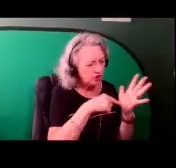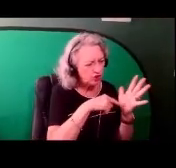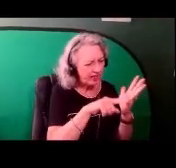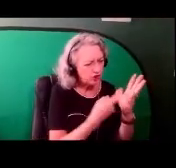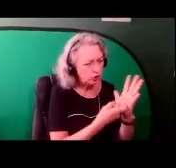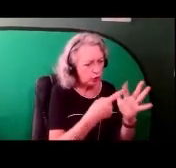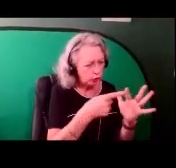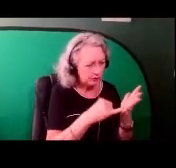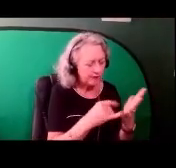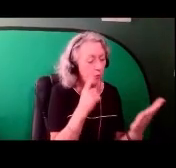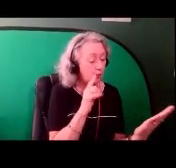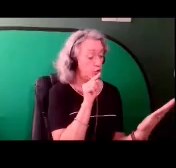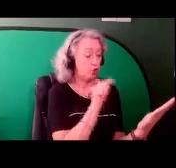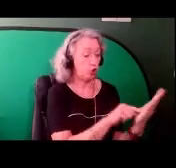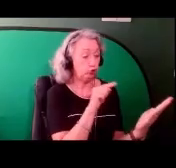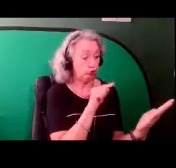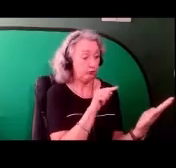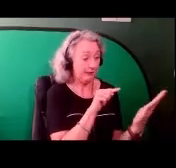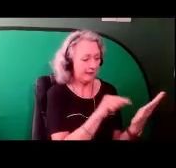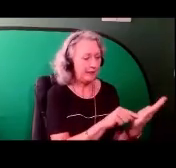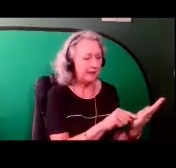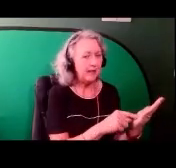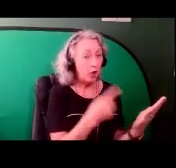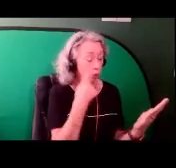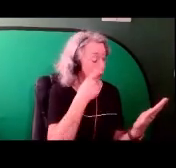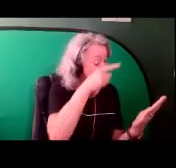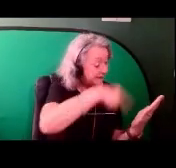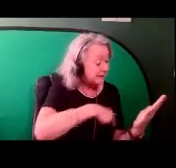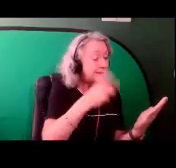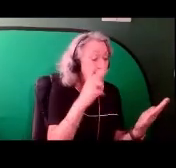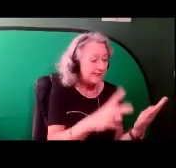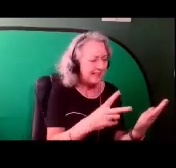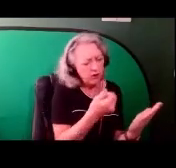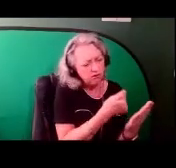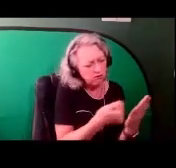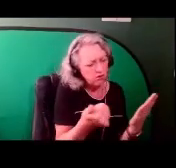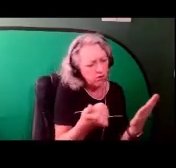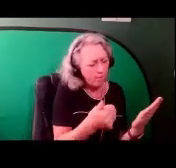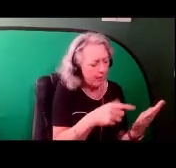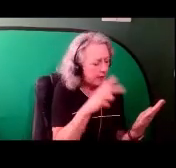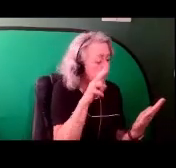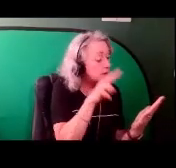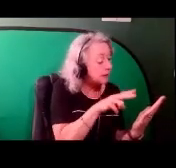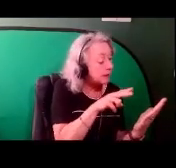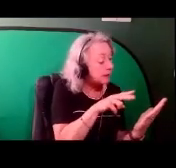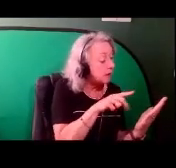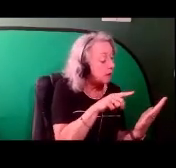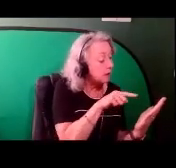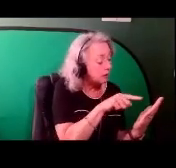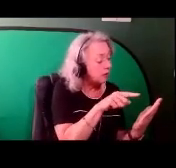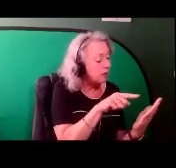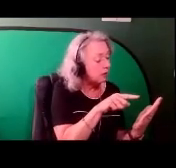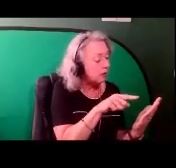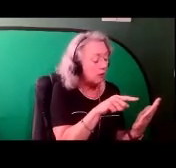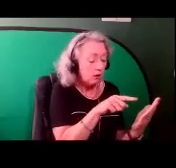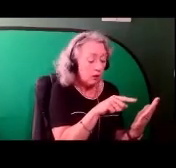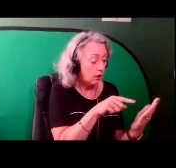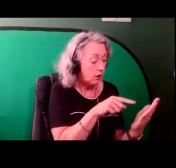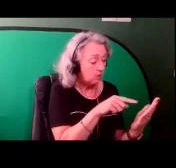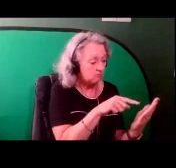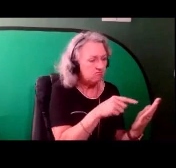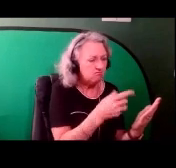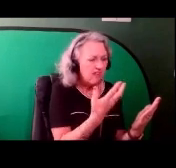a touch screen, you can see what's on the touch screen. And so what you would do is you would have